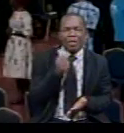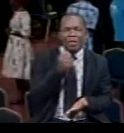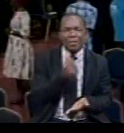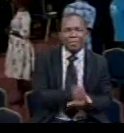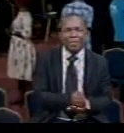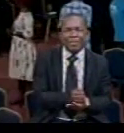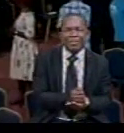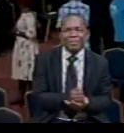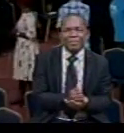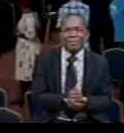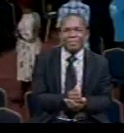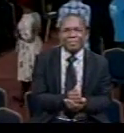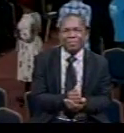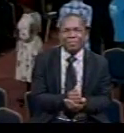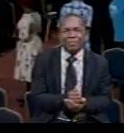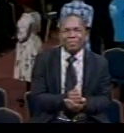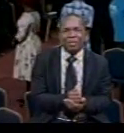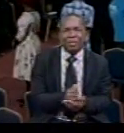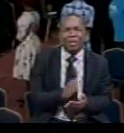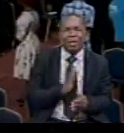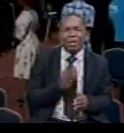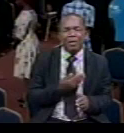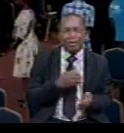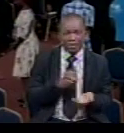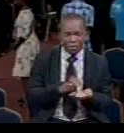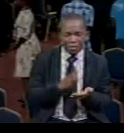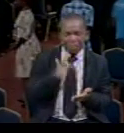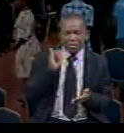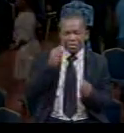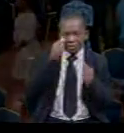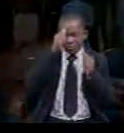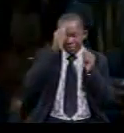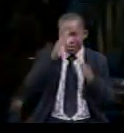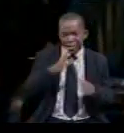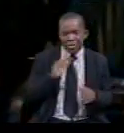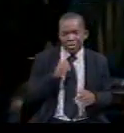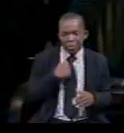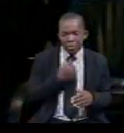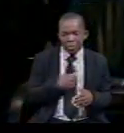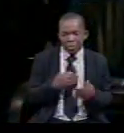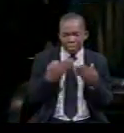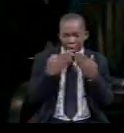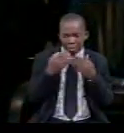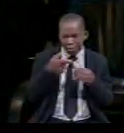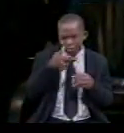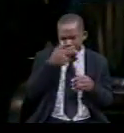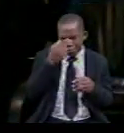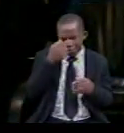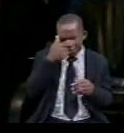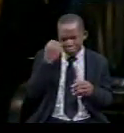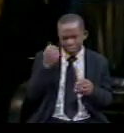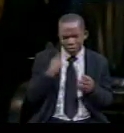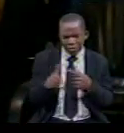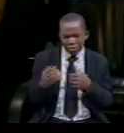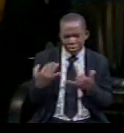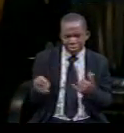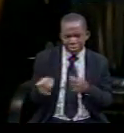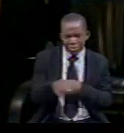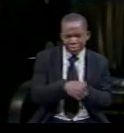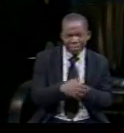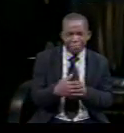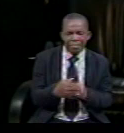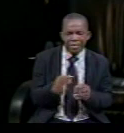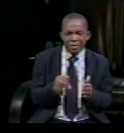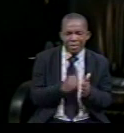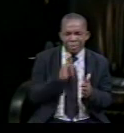Amen. Our glorious Father, we thank you for a day and time like this. It's wonderful to sit with